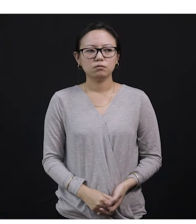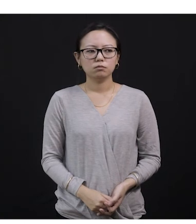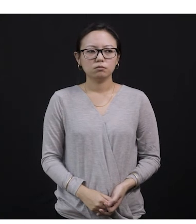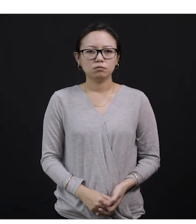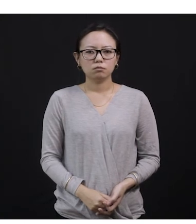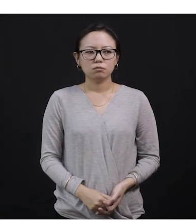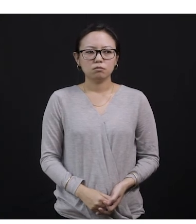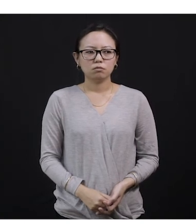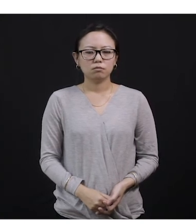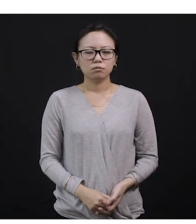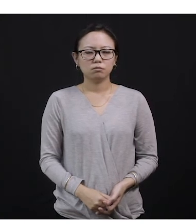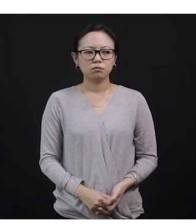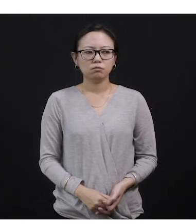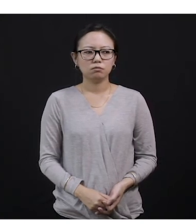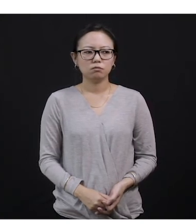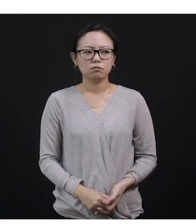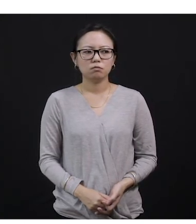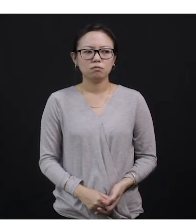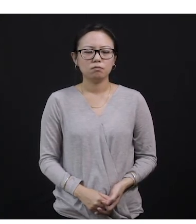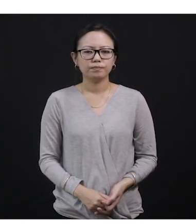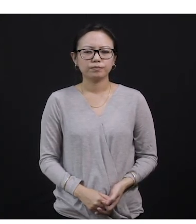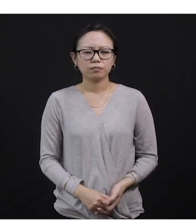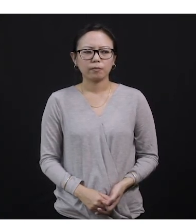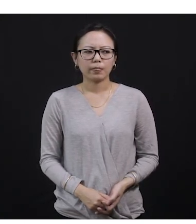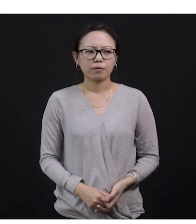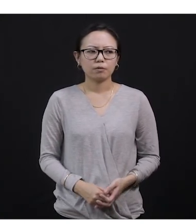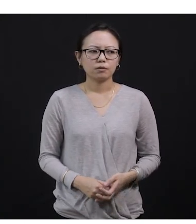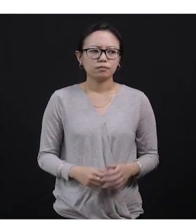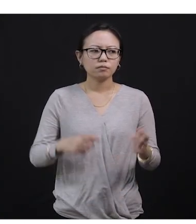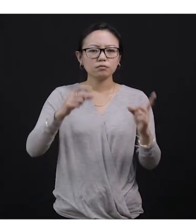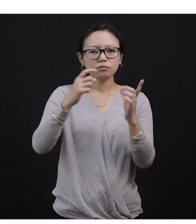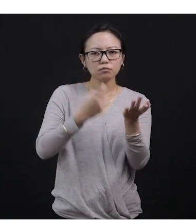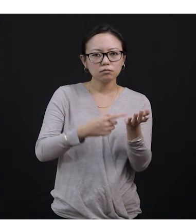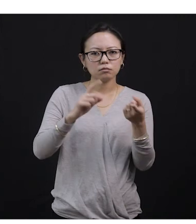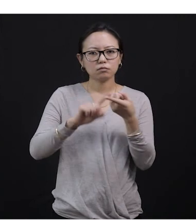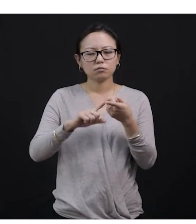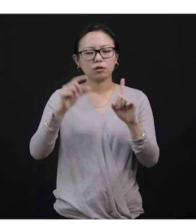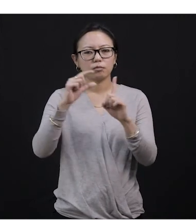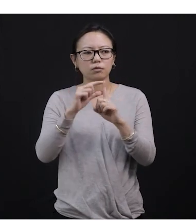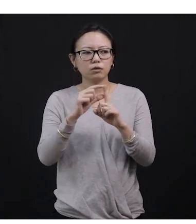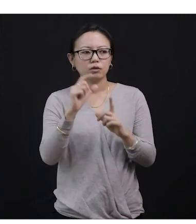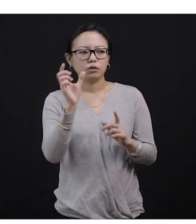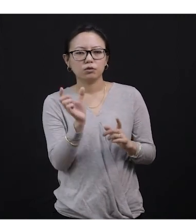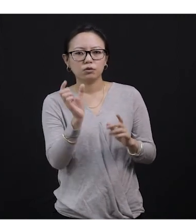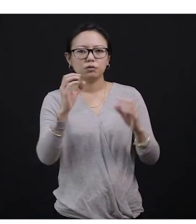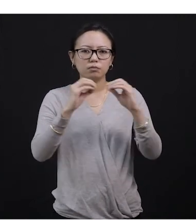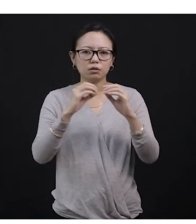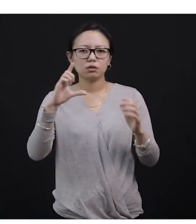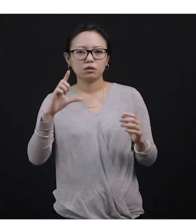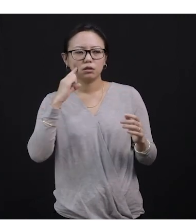So there are differences, okay? There are differences between a republic and a monarchy type of